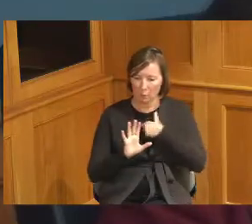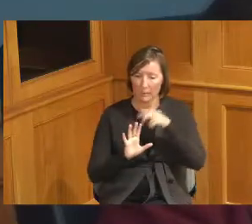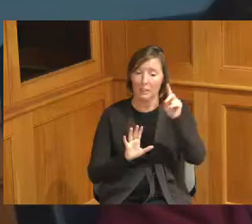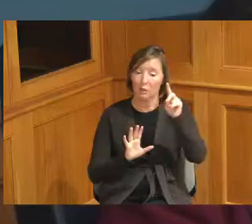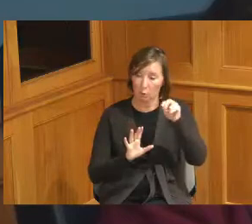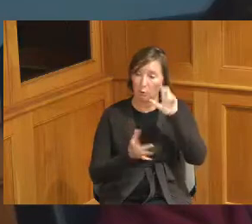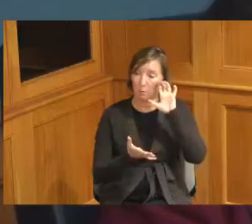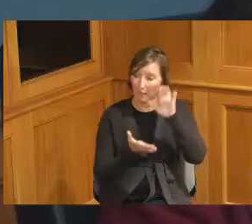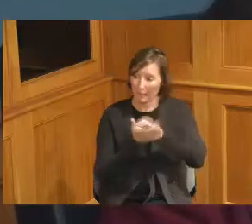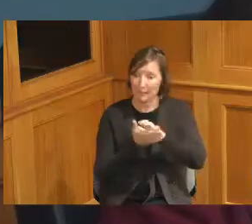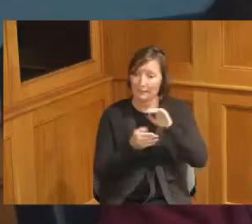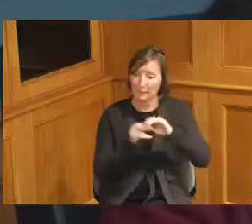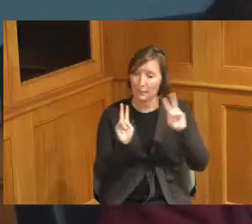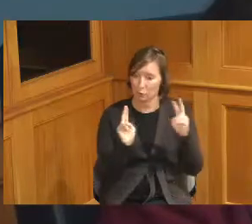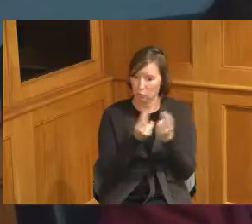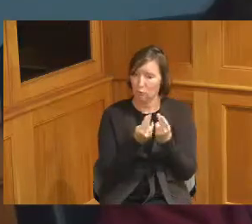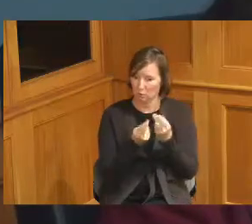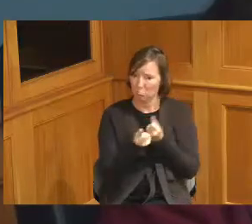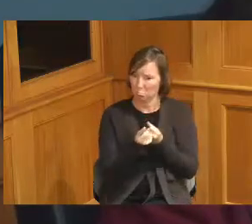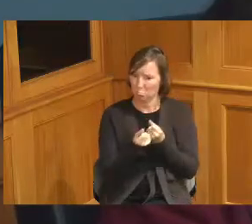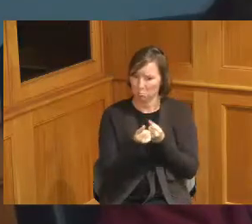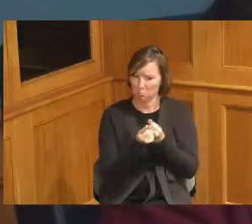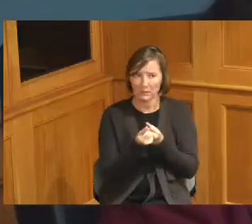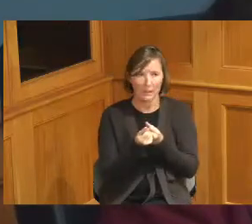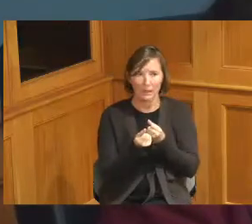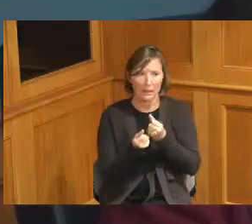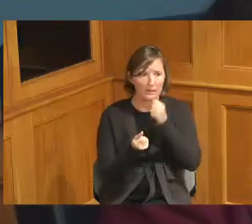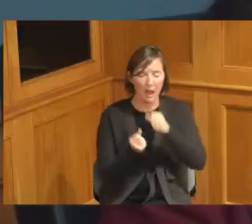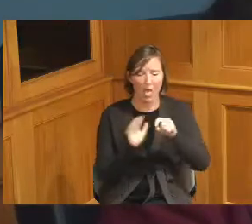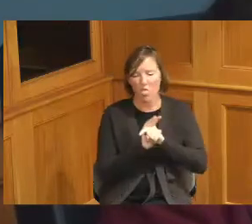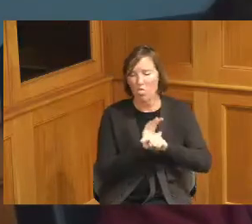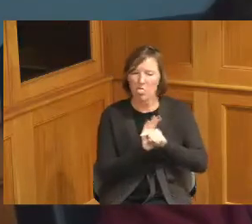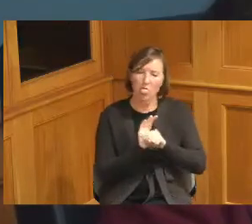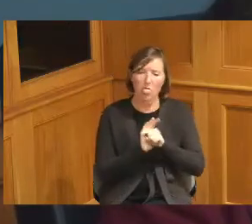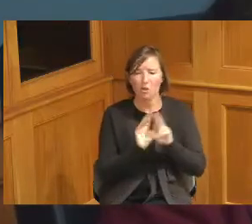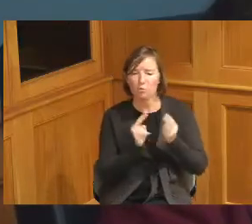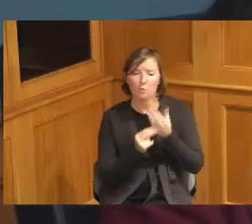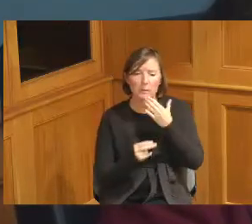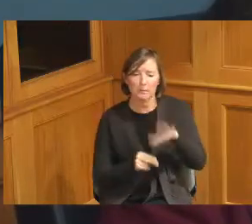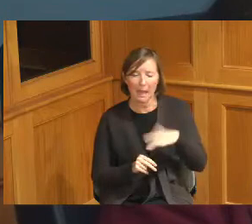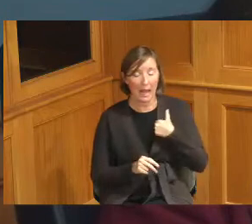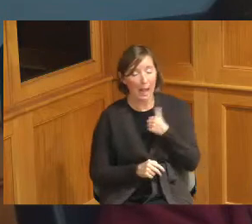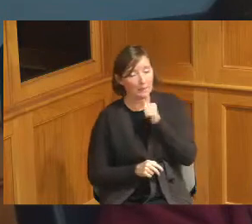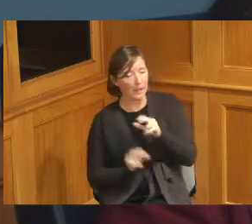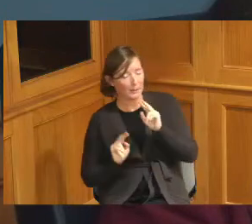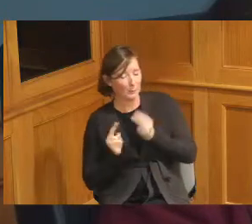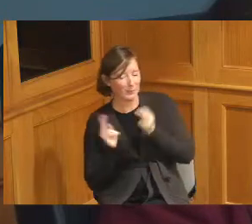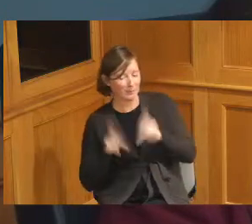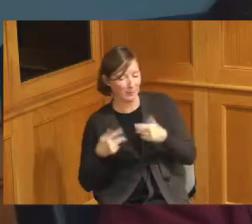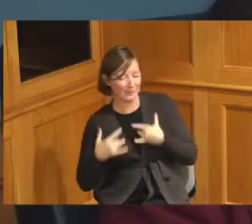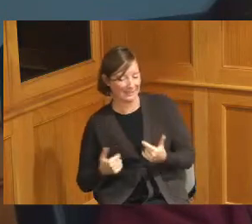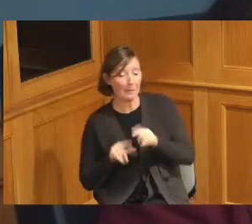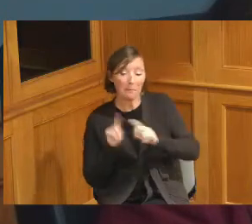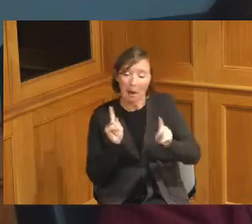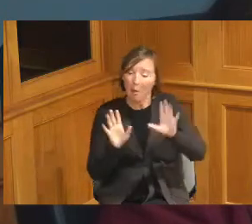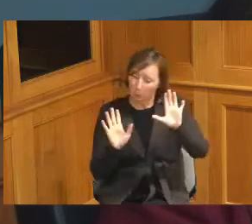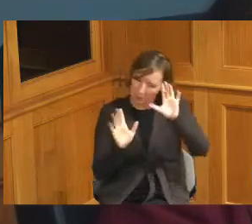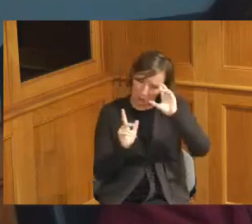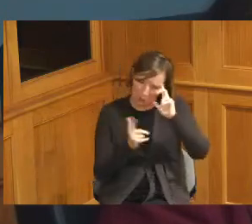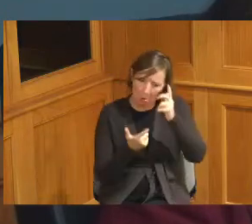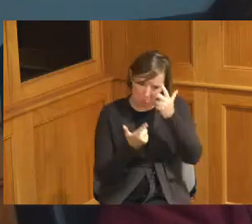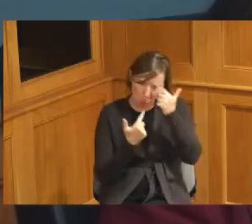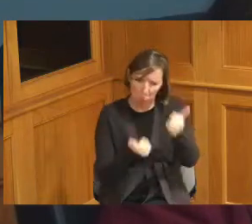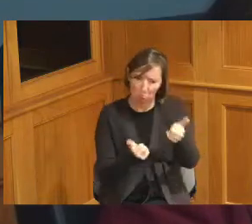unions. I mean, you know, it's easy to try not to have one, or I'm a union person myself, but that we believe that if people want